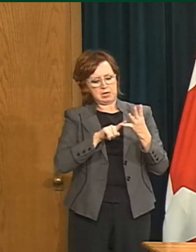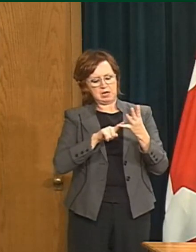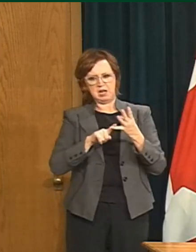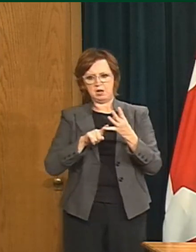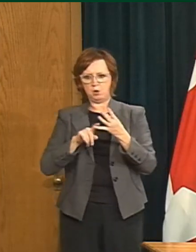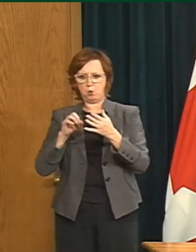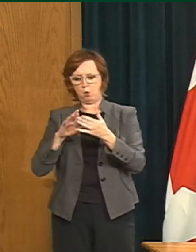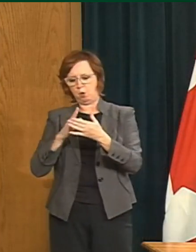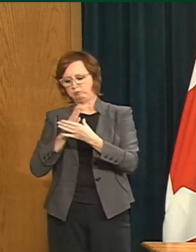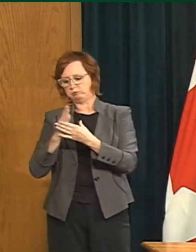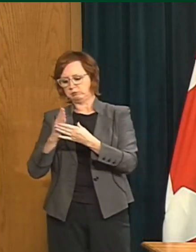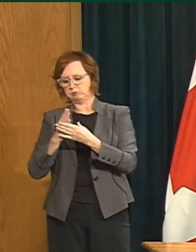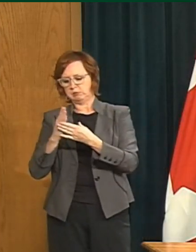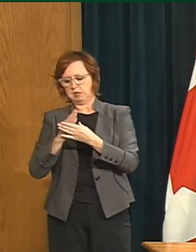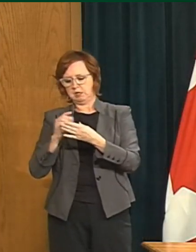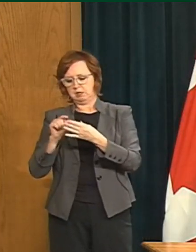July,